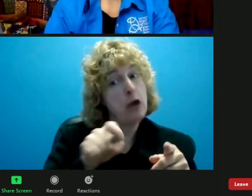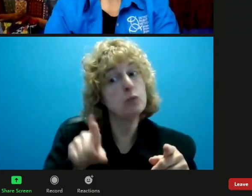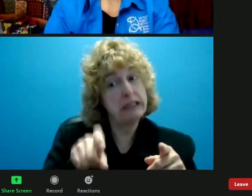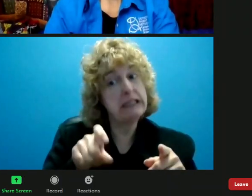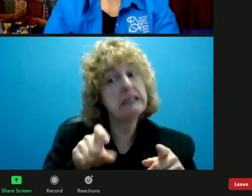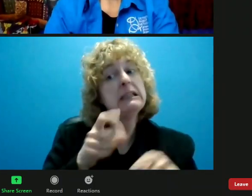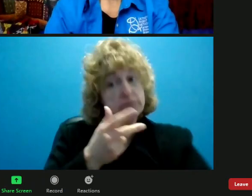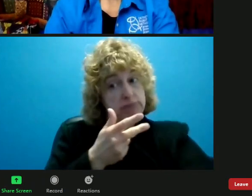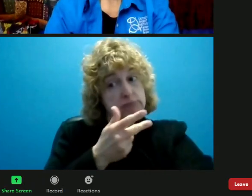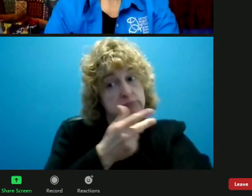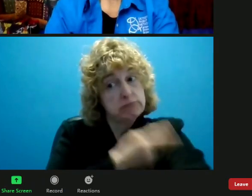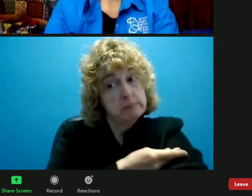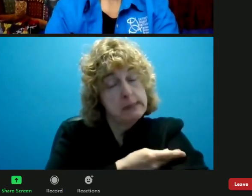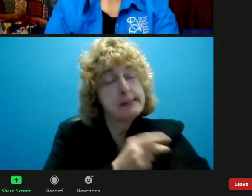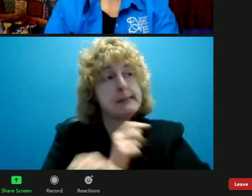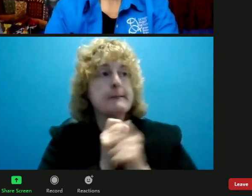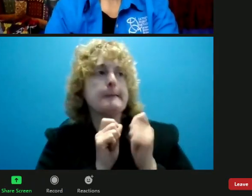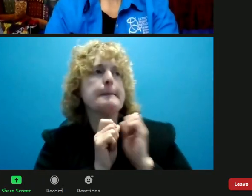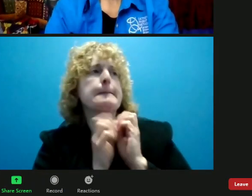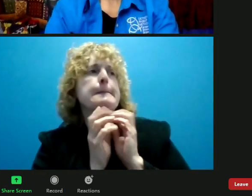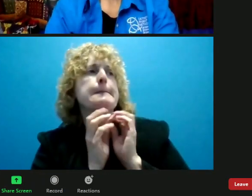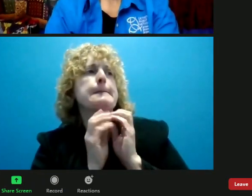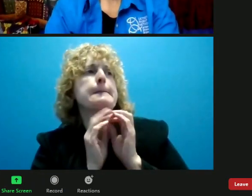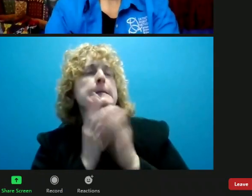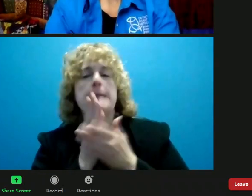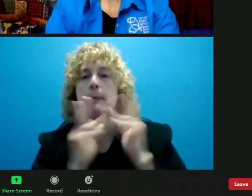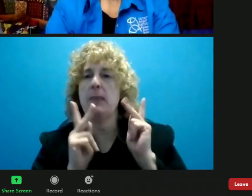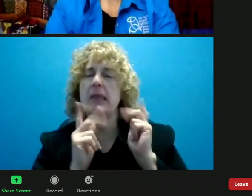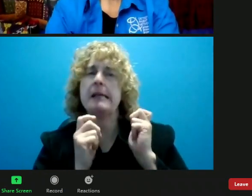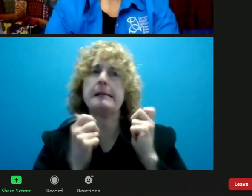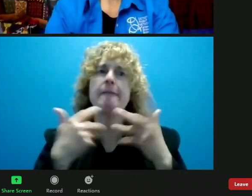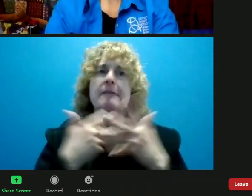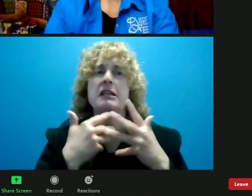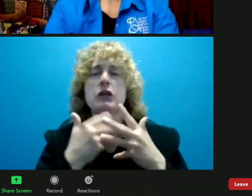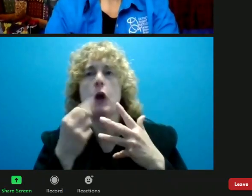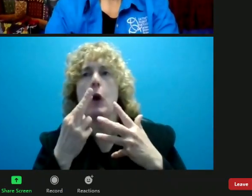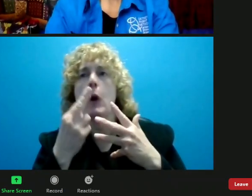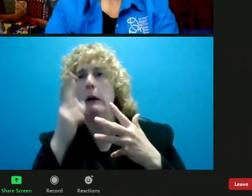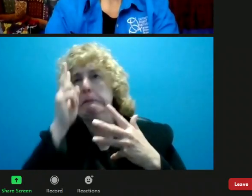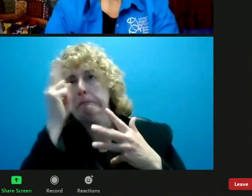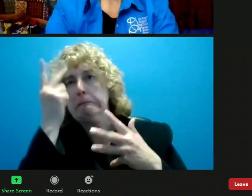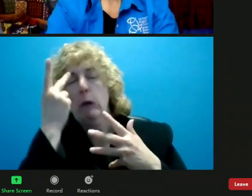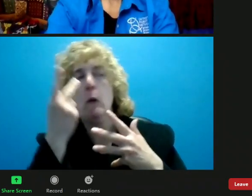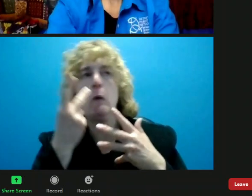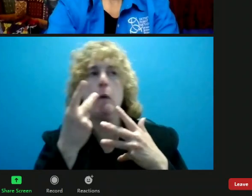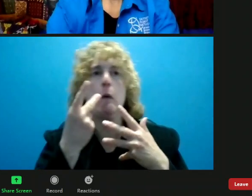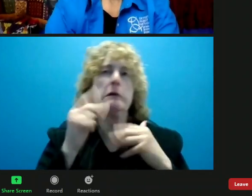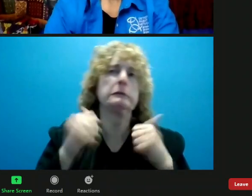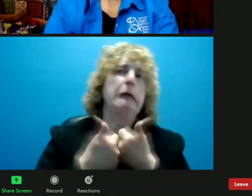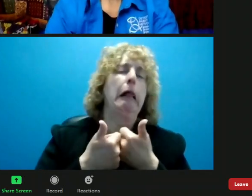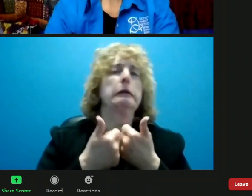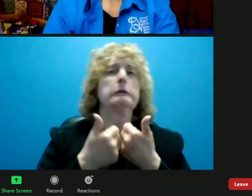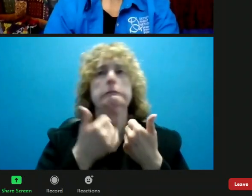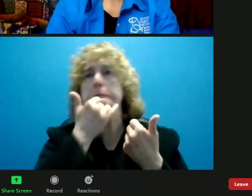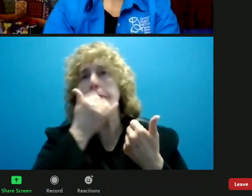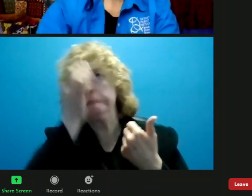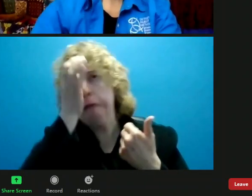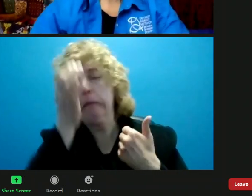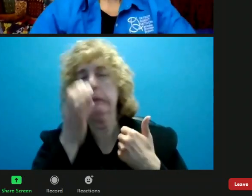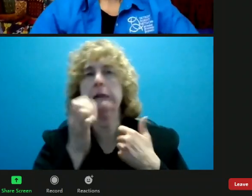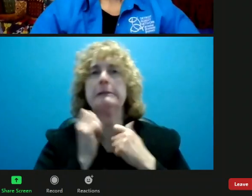and, uh, challenges and misconceptions people may have, or fears that people may have, uh, cause them not to get it done. So for